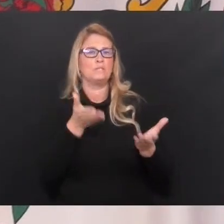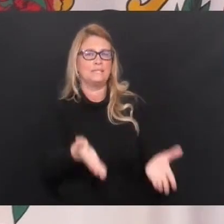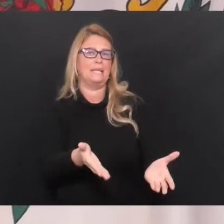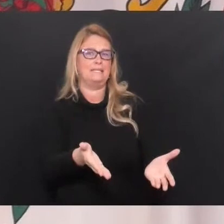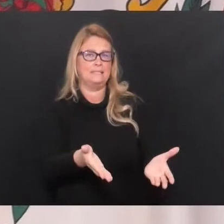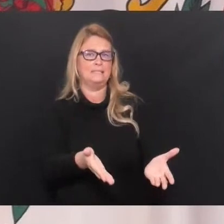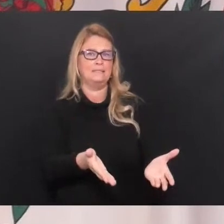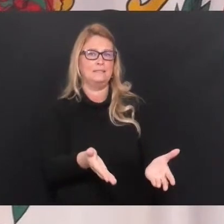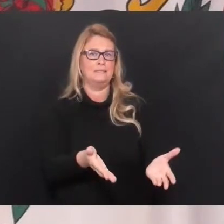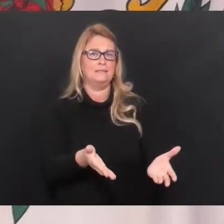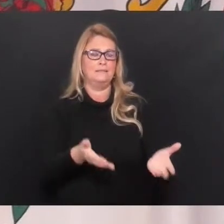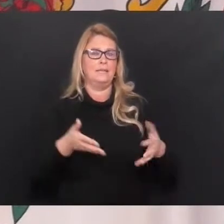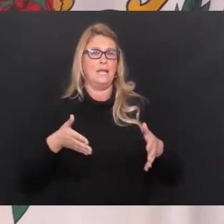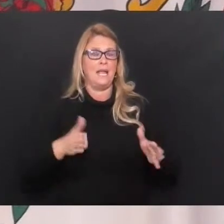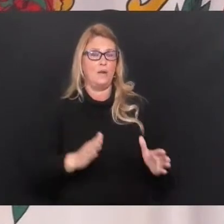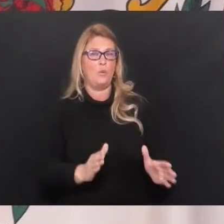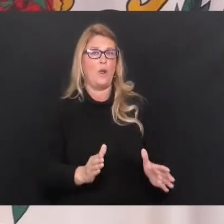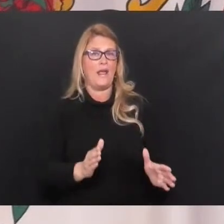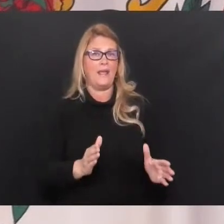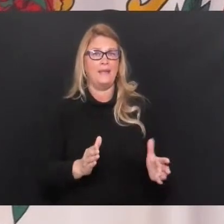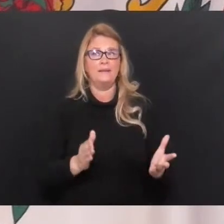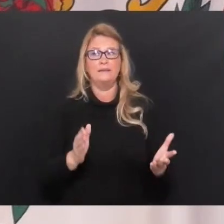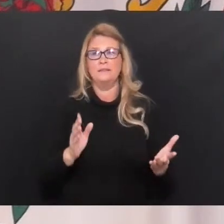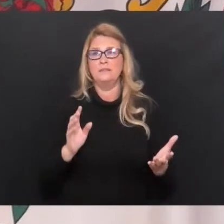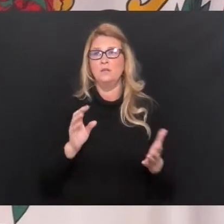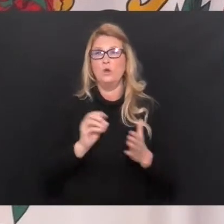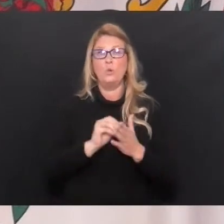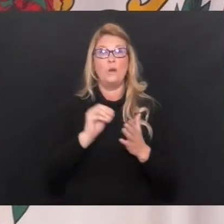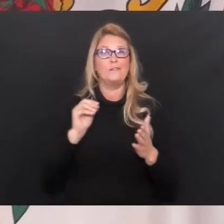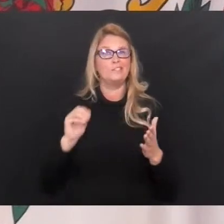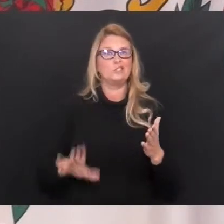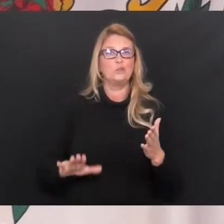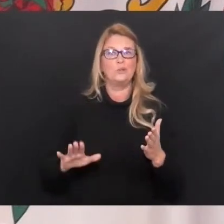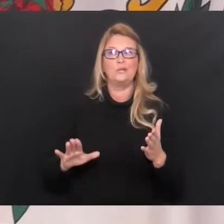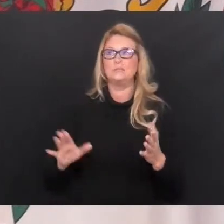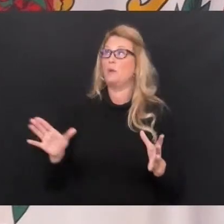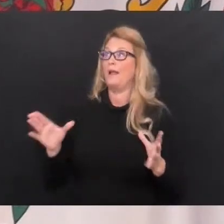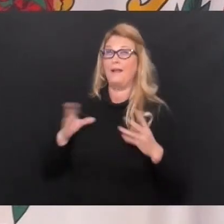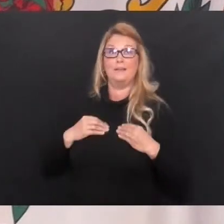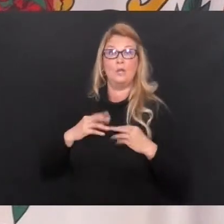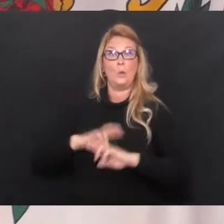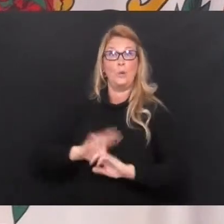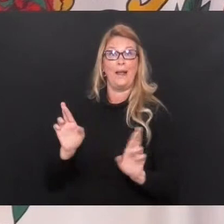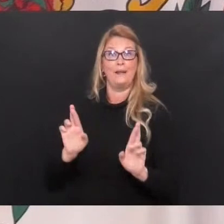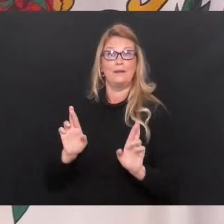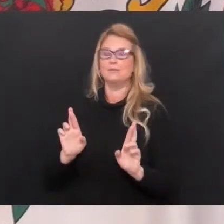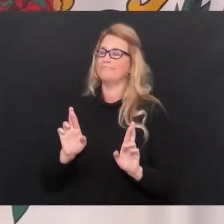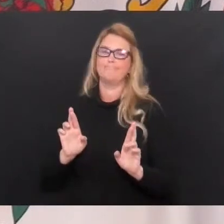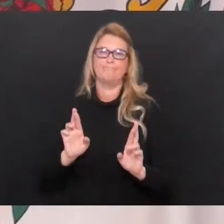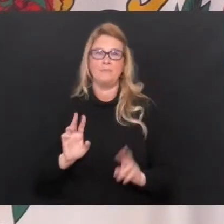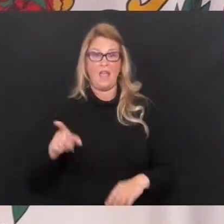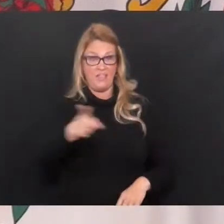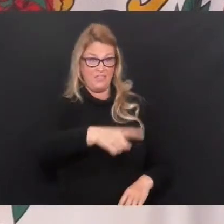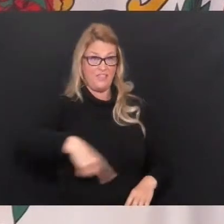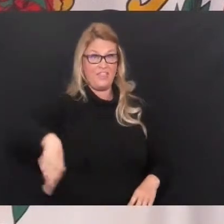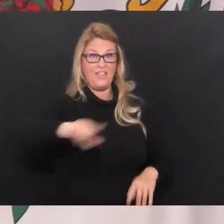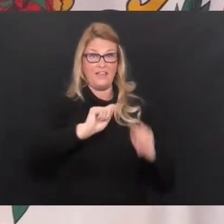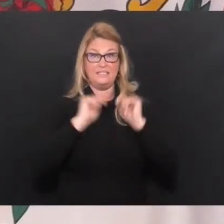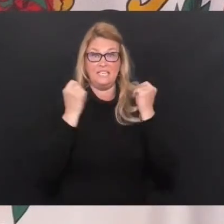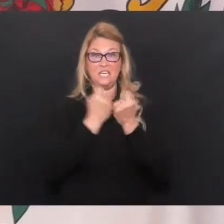that where kids, you know, would just jump on board. None of them decided to be